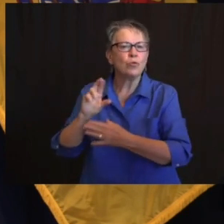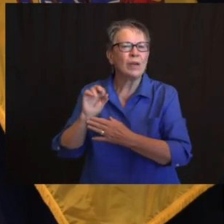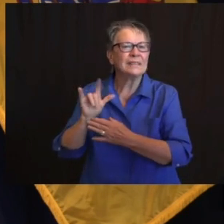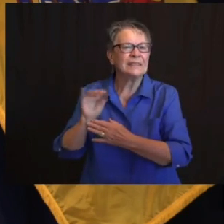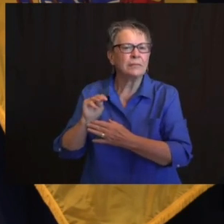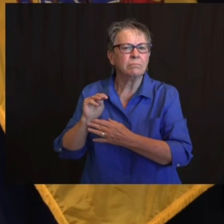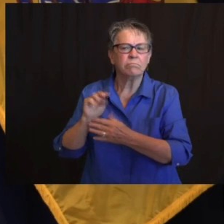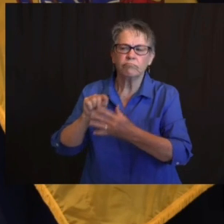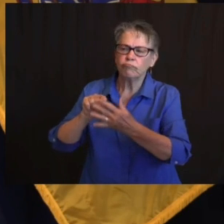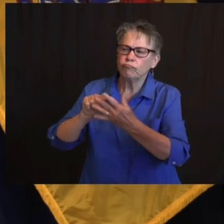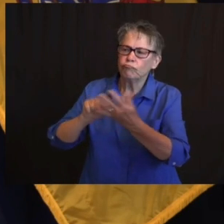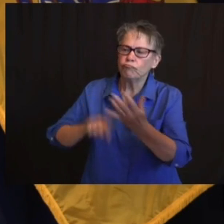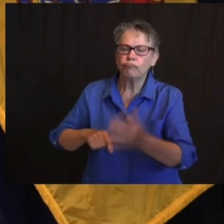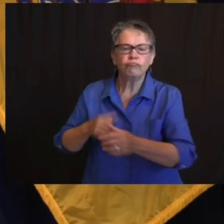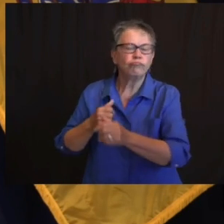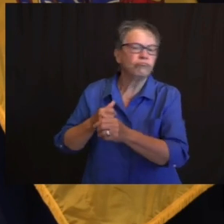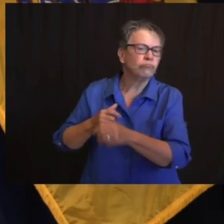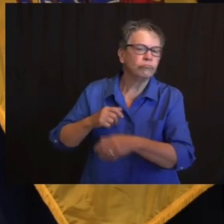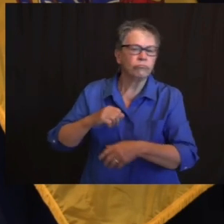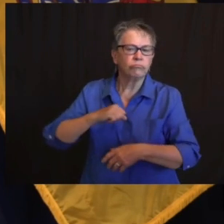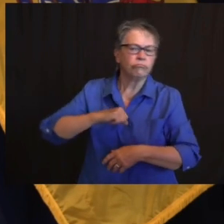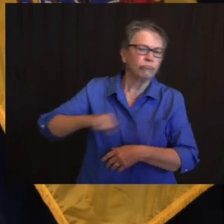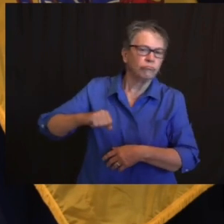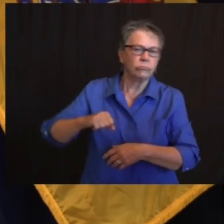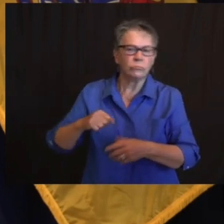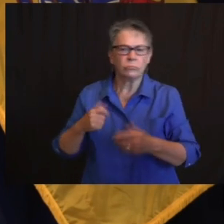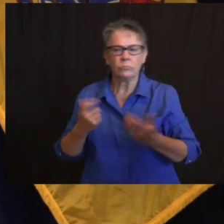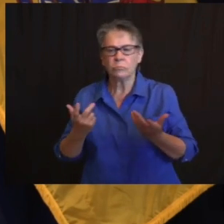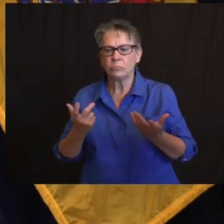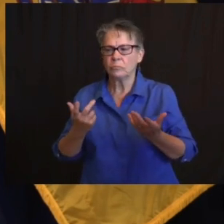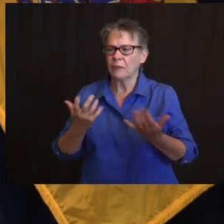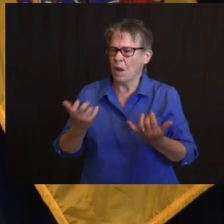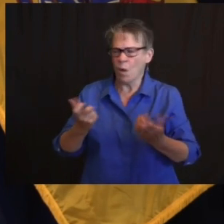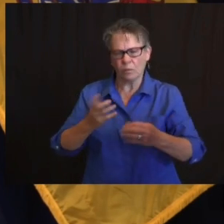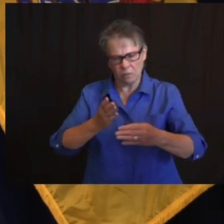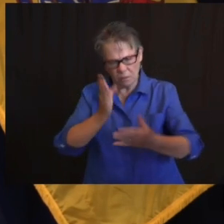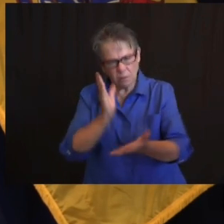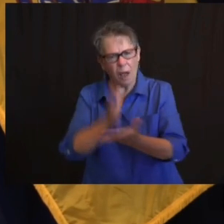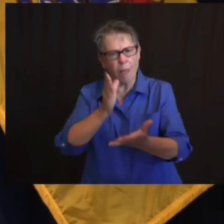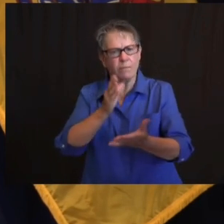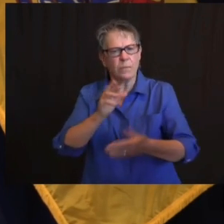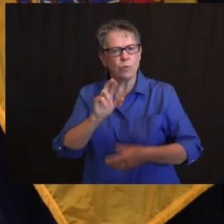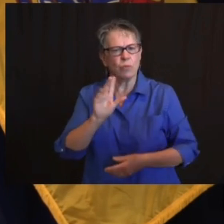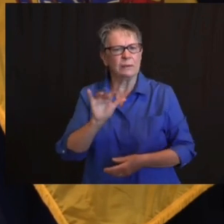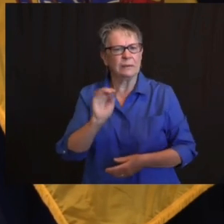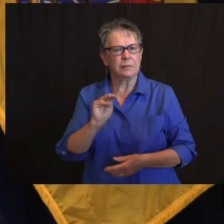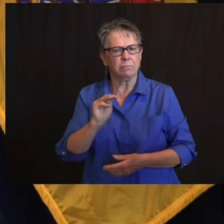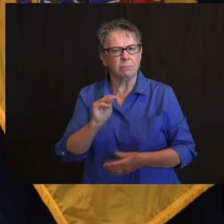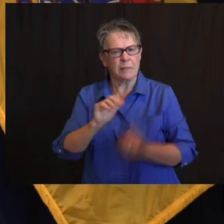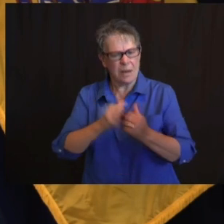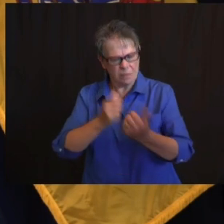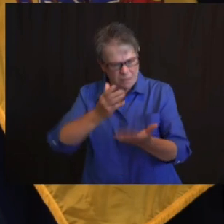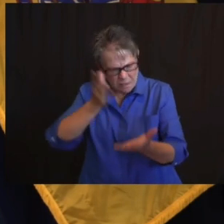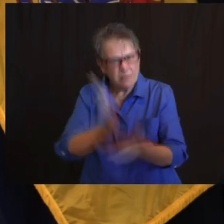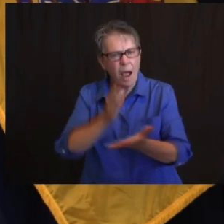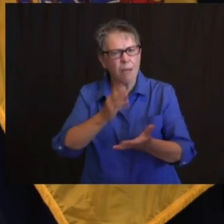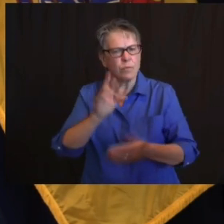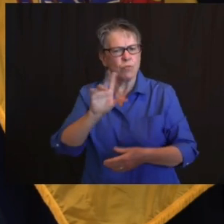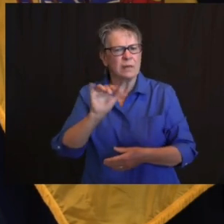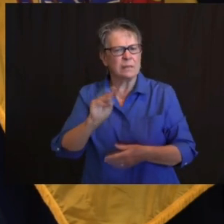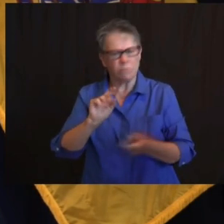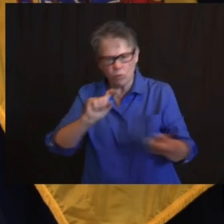cuts $1.4 million from anti-discrimination, implicit bias training programs, and others